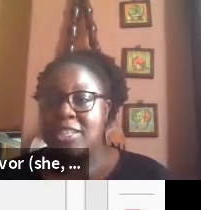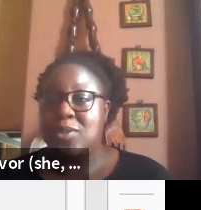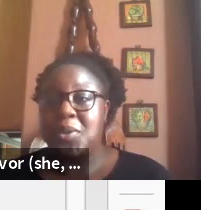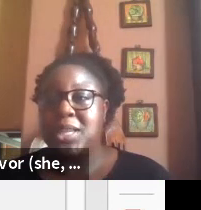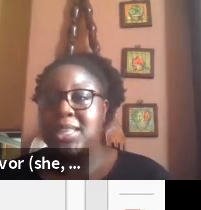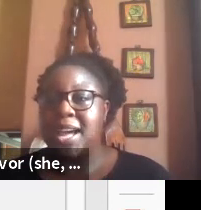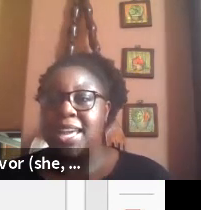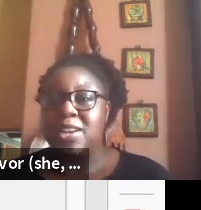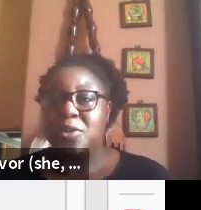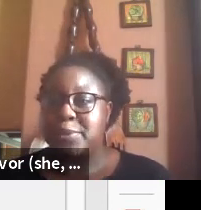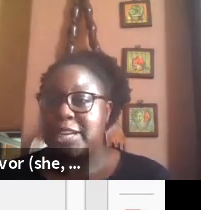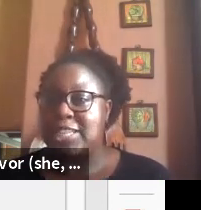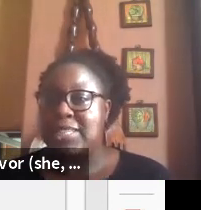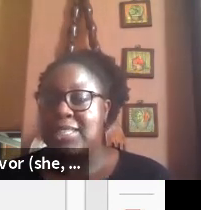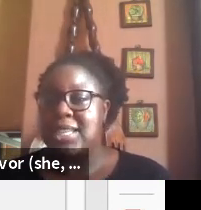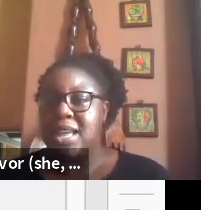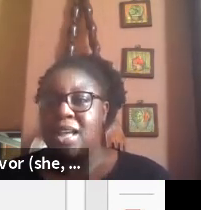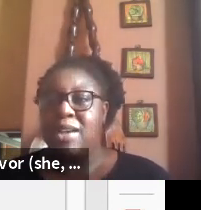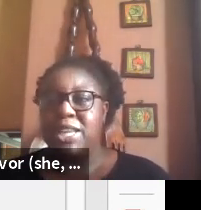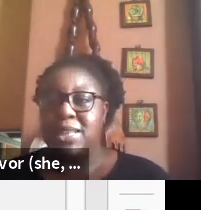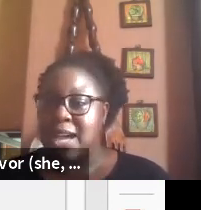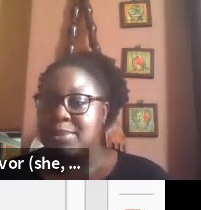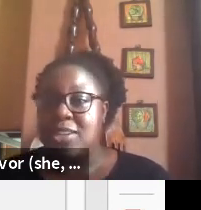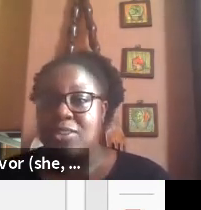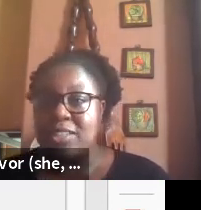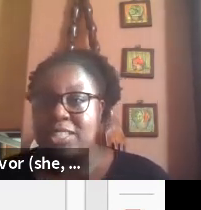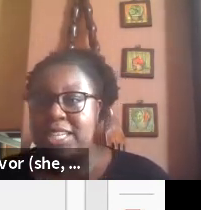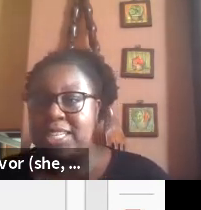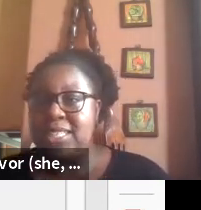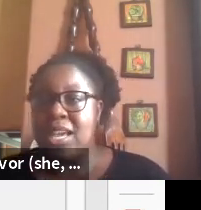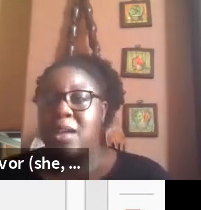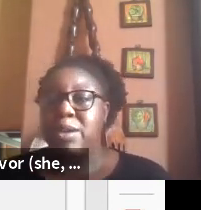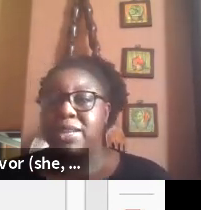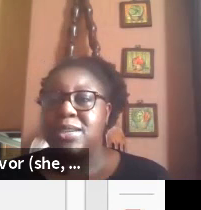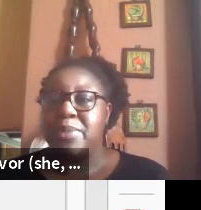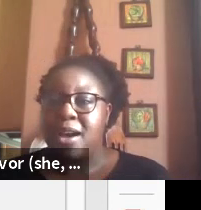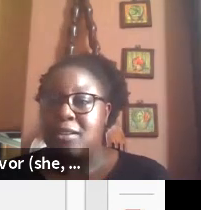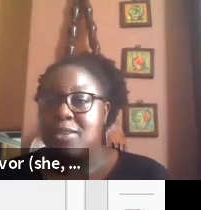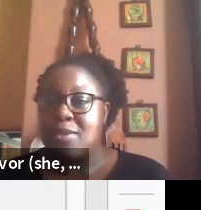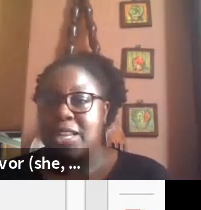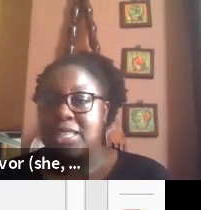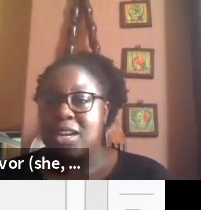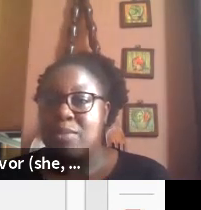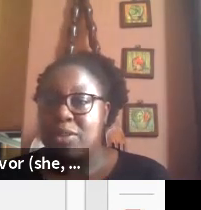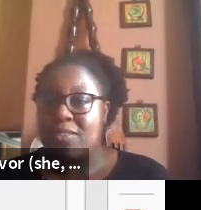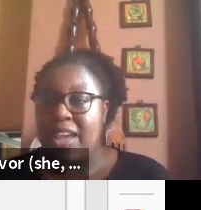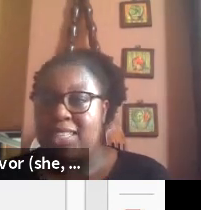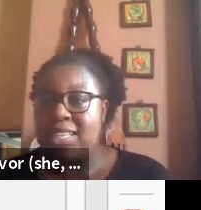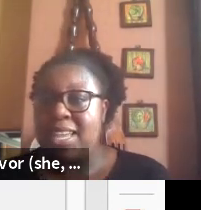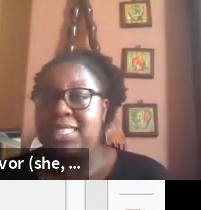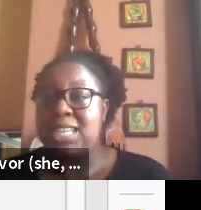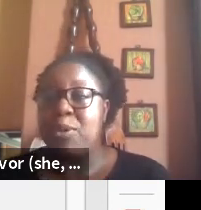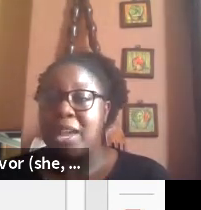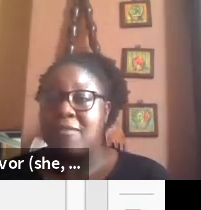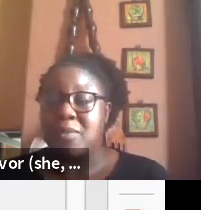power shouldn't solely lie in corporations, in labs and in universities, that we must empower communities that are most